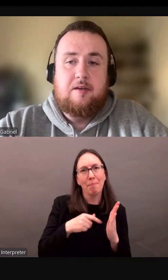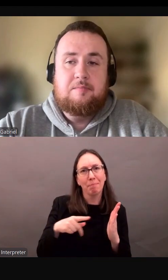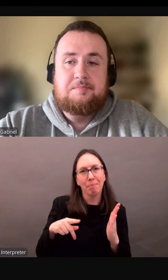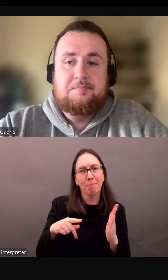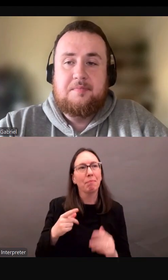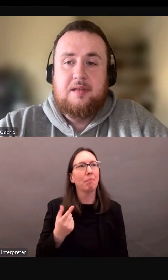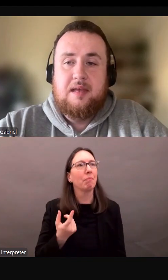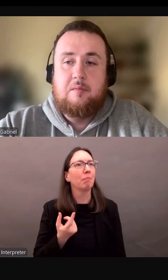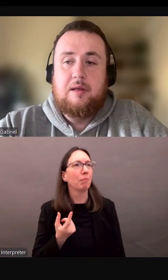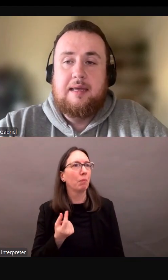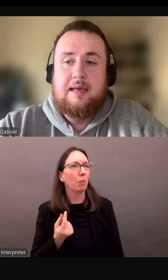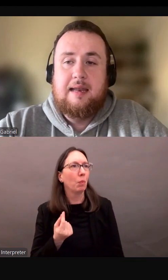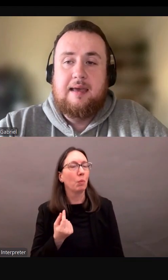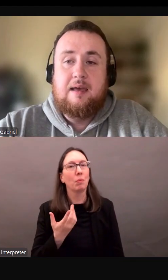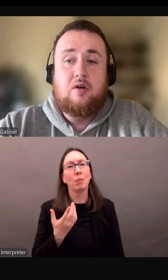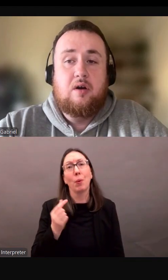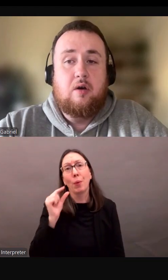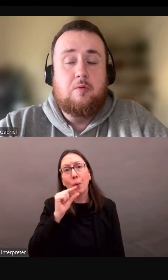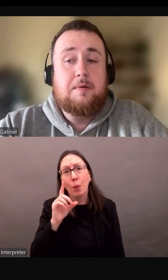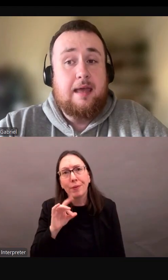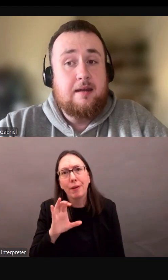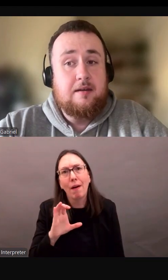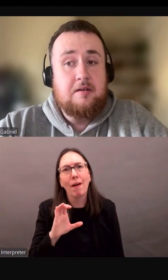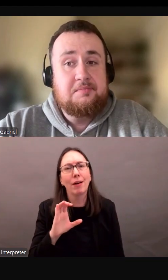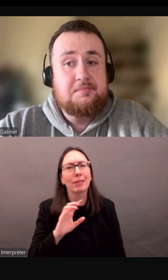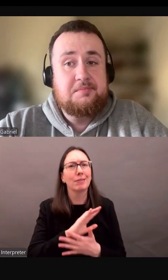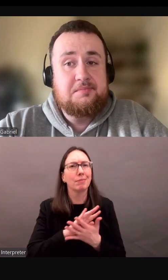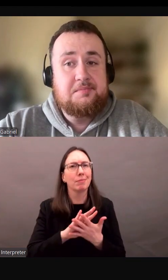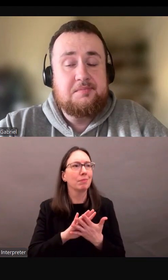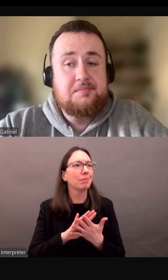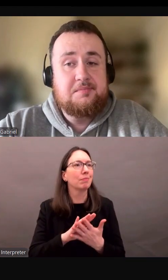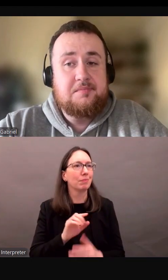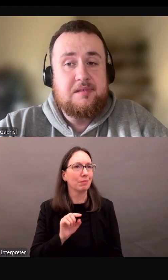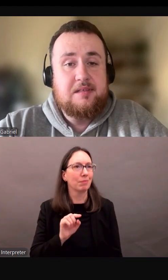back here and we can click Open Editor.